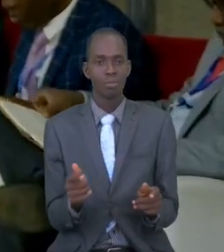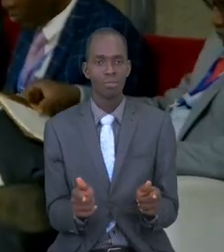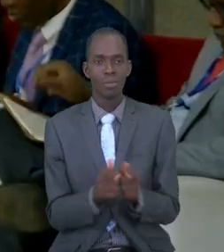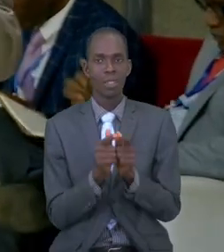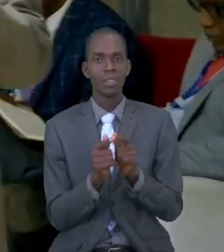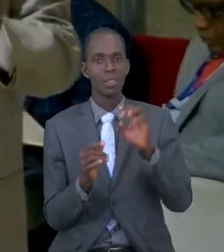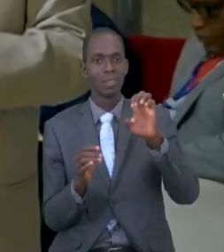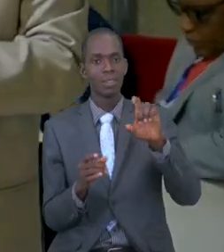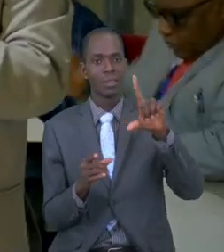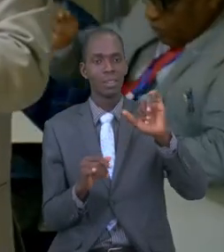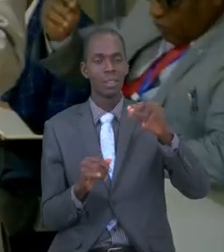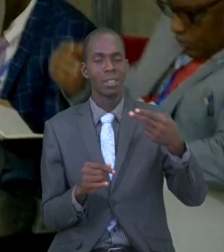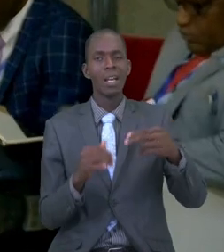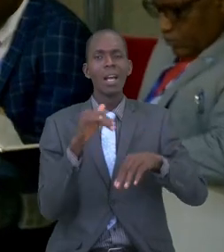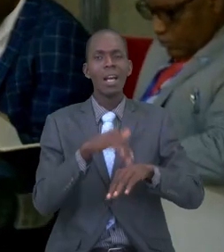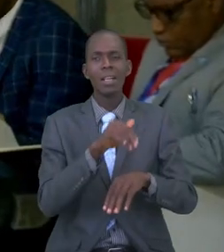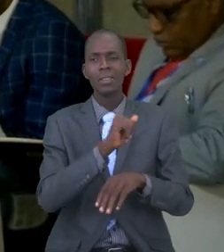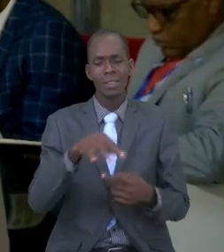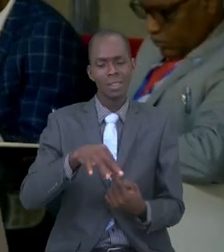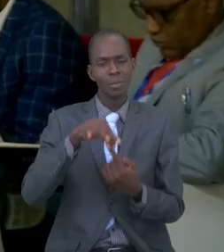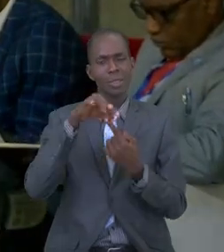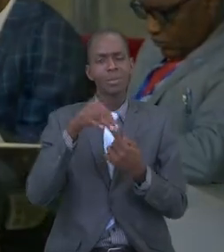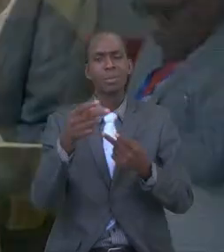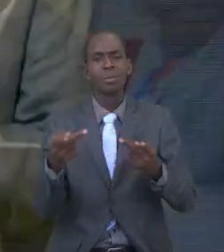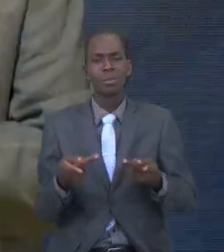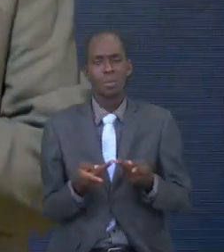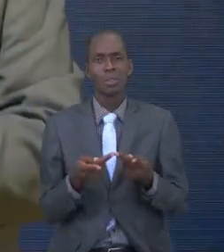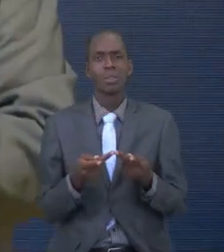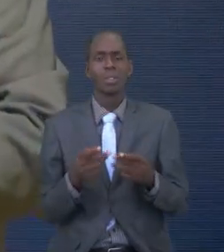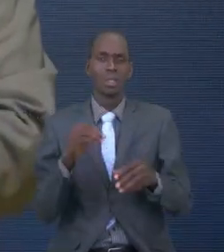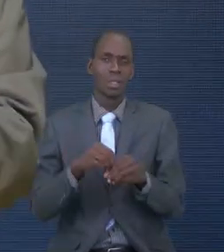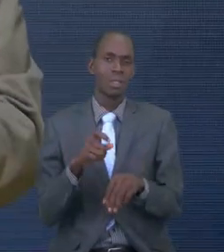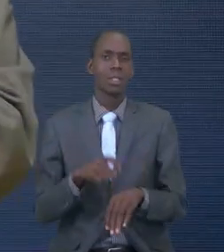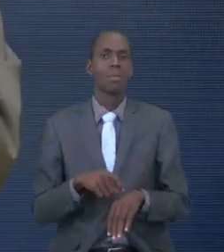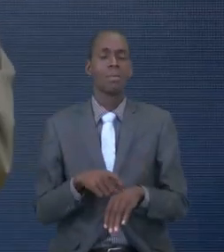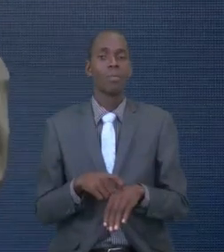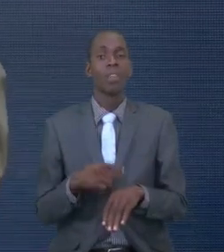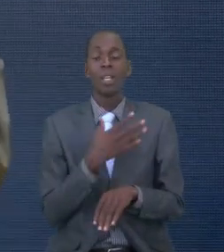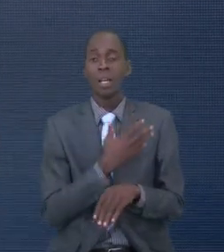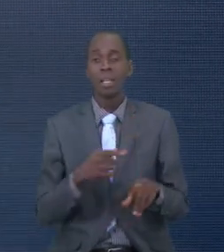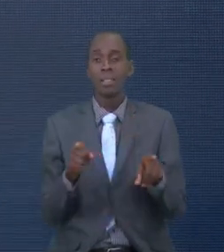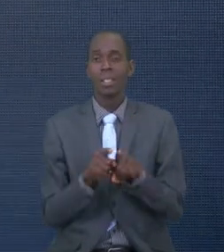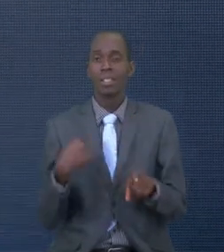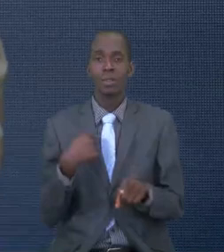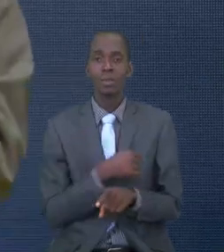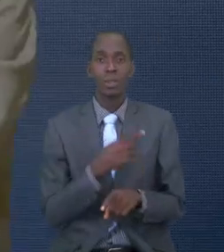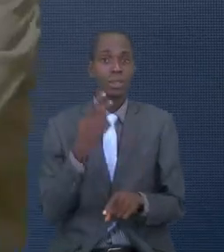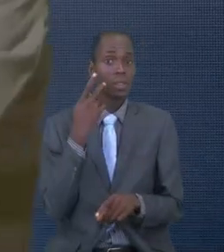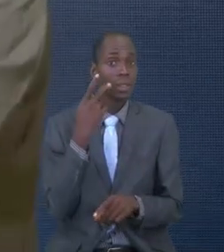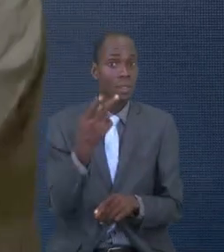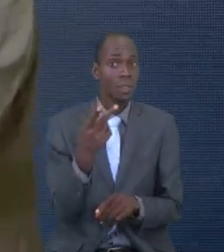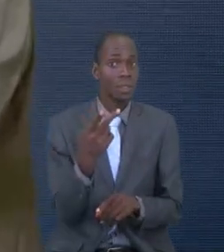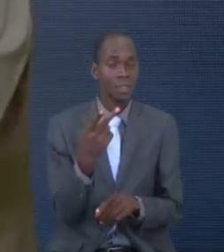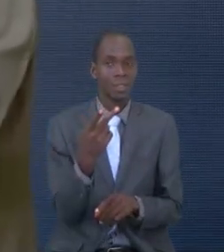at a particular point in time. And as we see him, we look